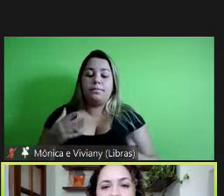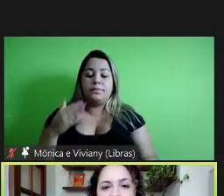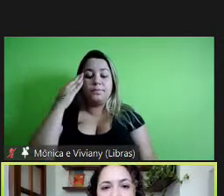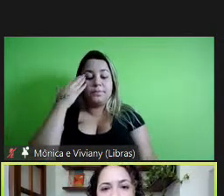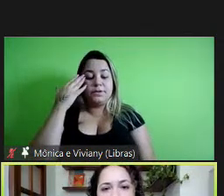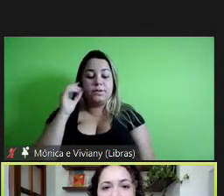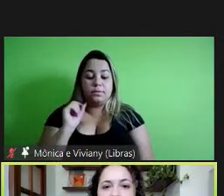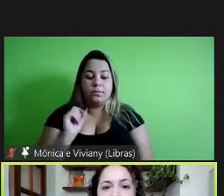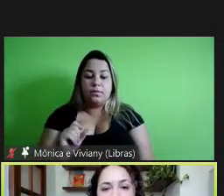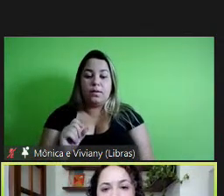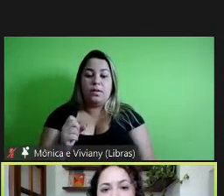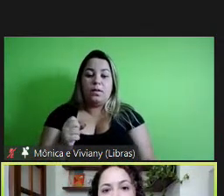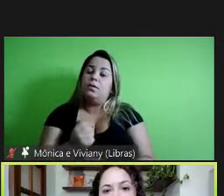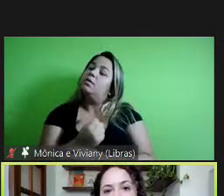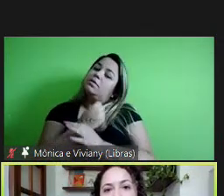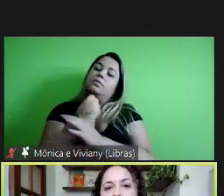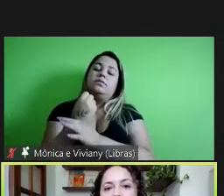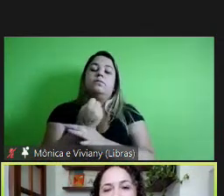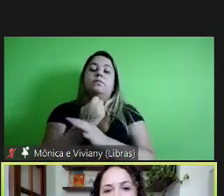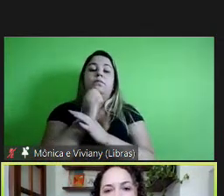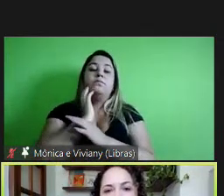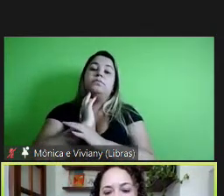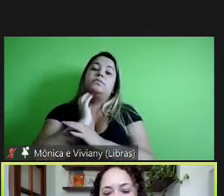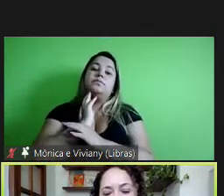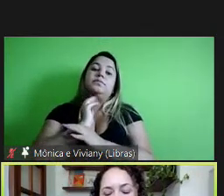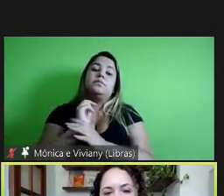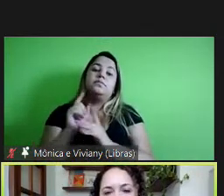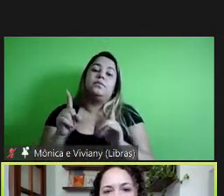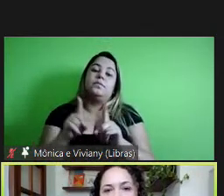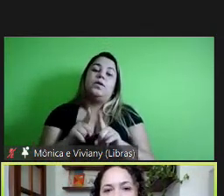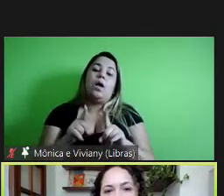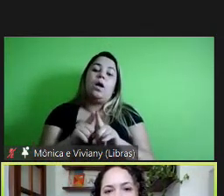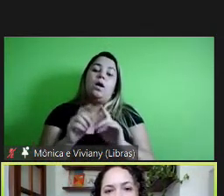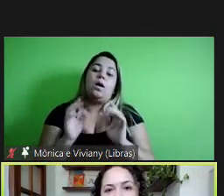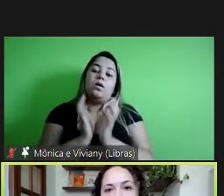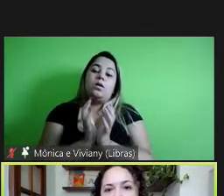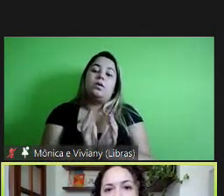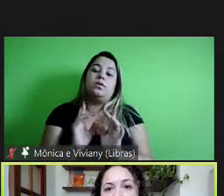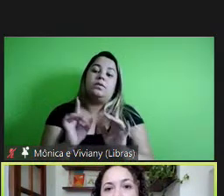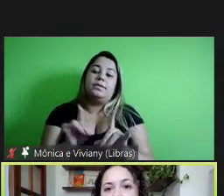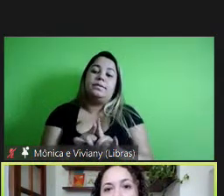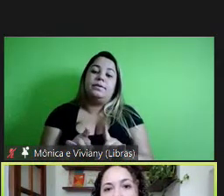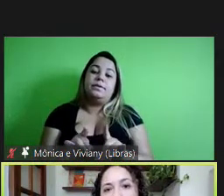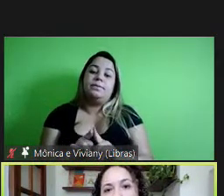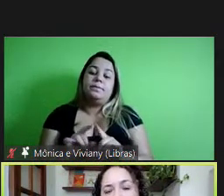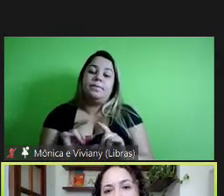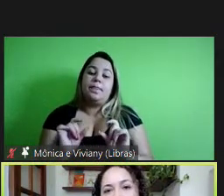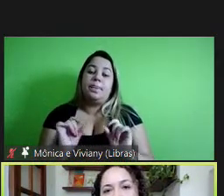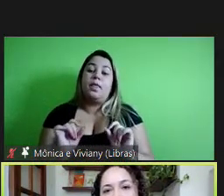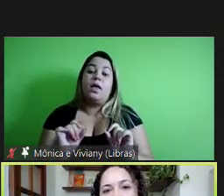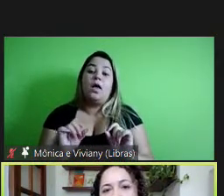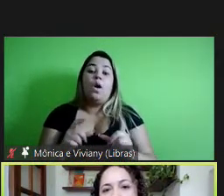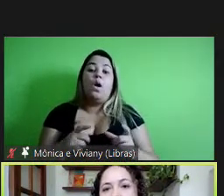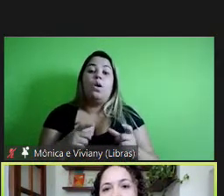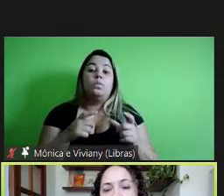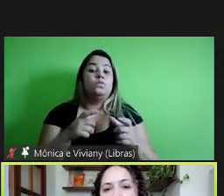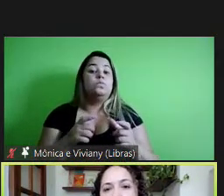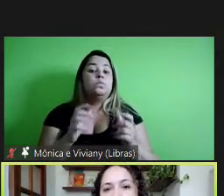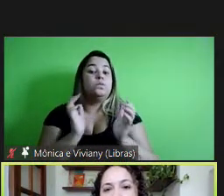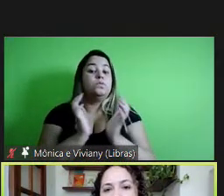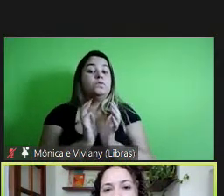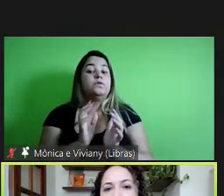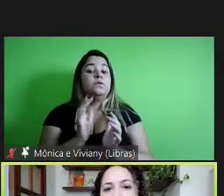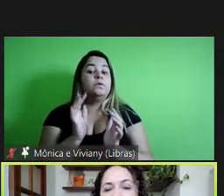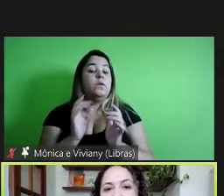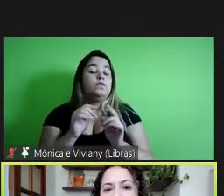So thinking that health security and nutritional and food security demand many intersectorial actions, the